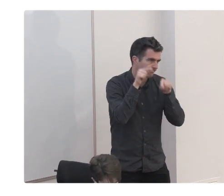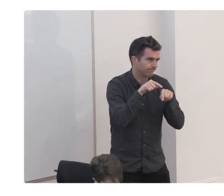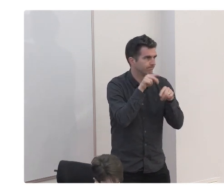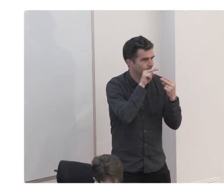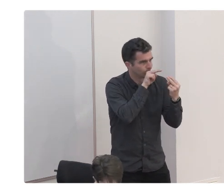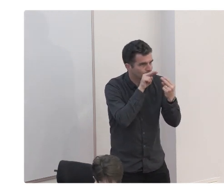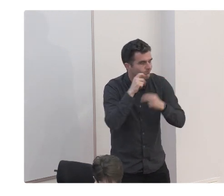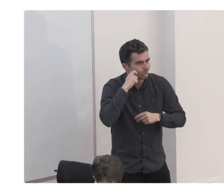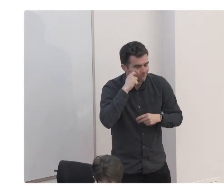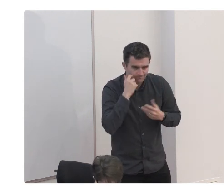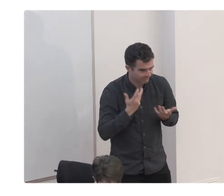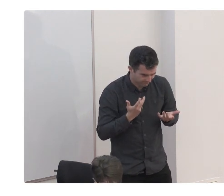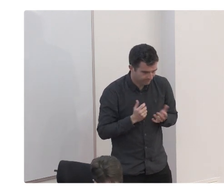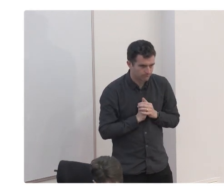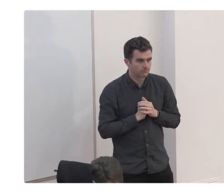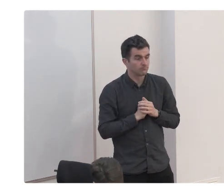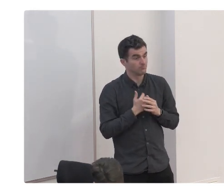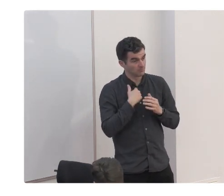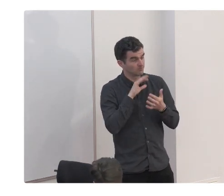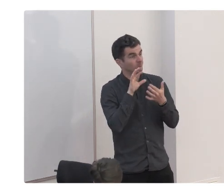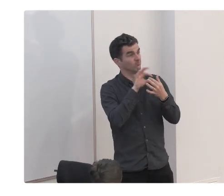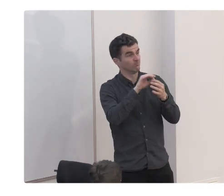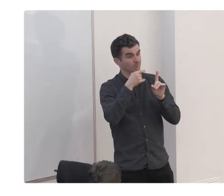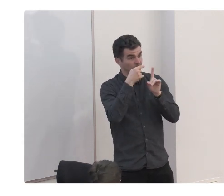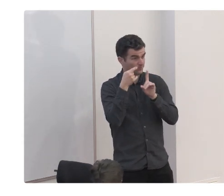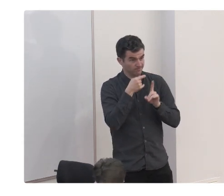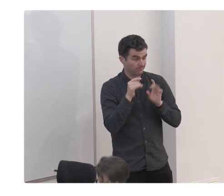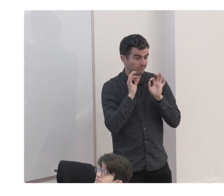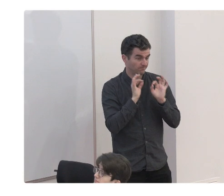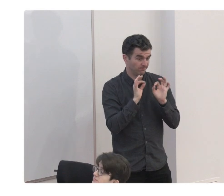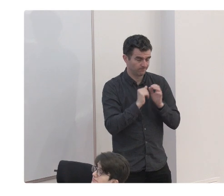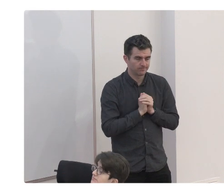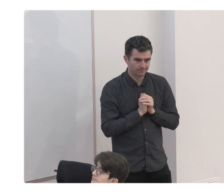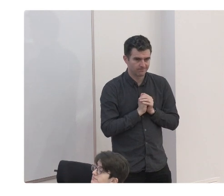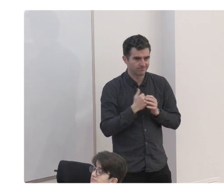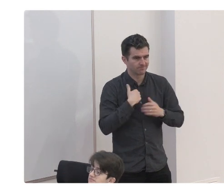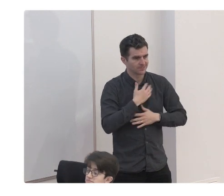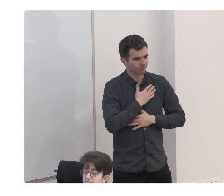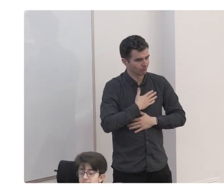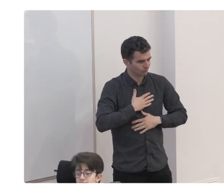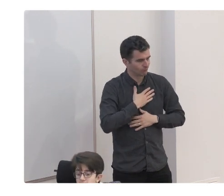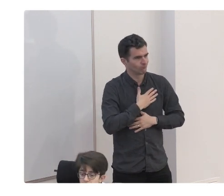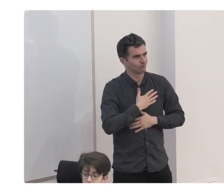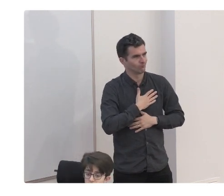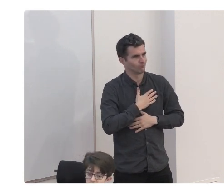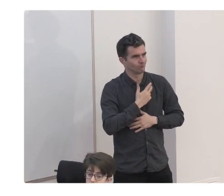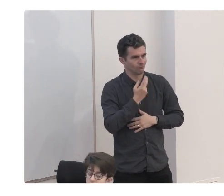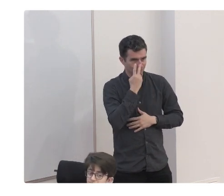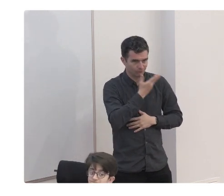you regarding the UNCRPD and its implementation mechanism within our